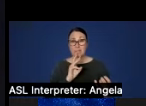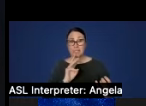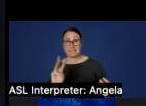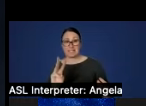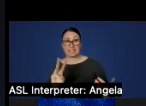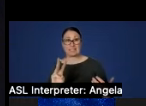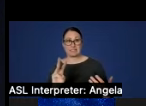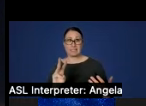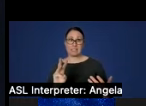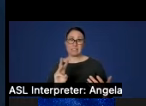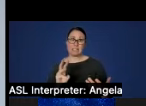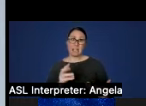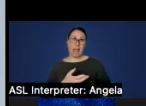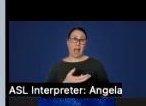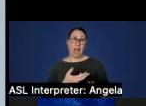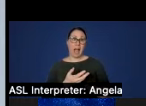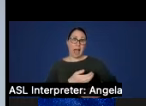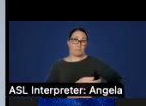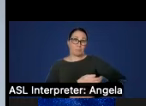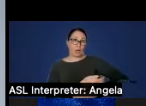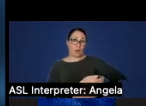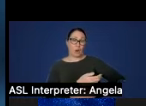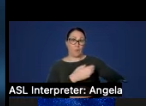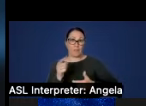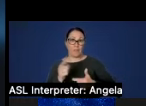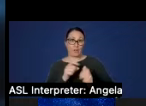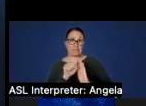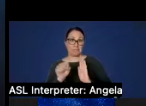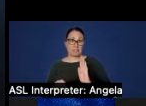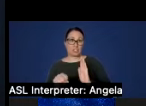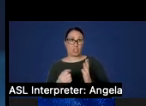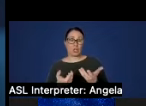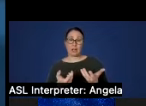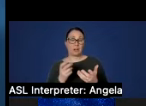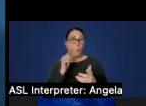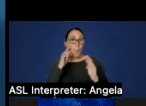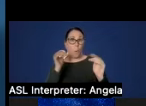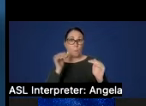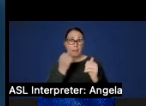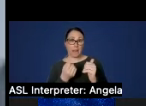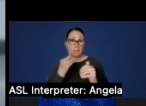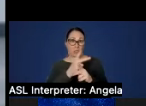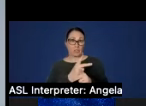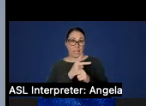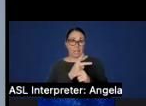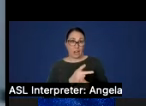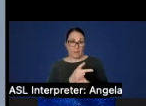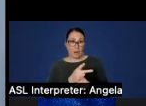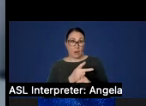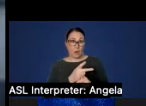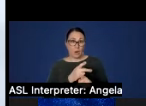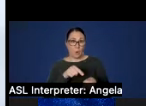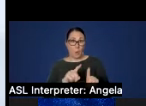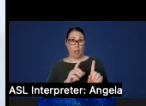semester, basically, and hope that everybody was going to be able to take care of her in my absence. When I moved back here,